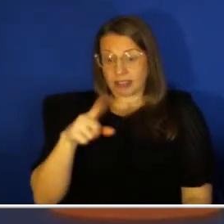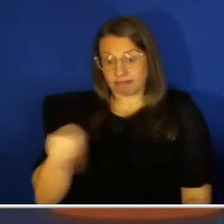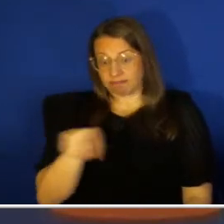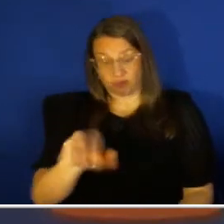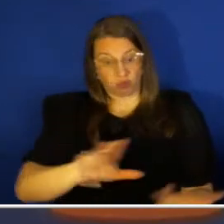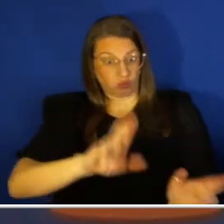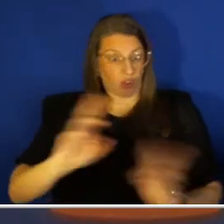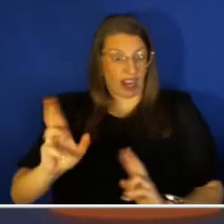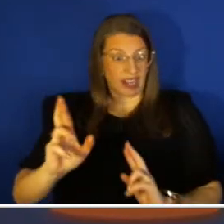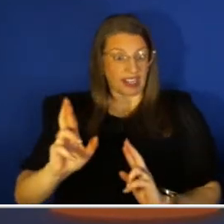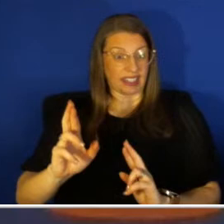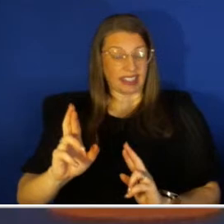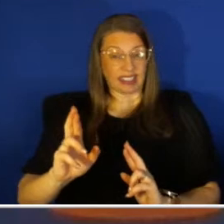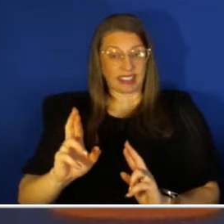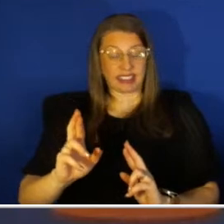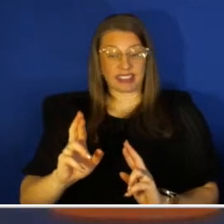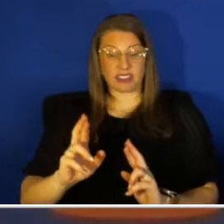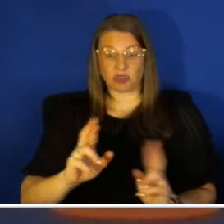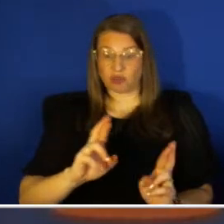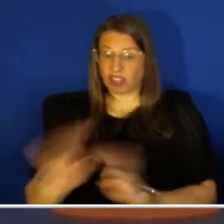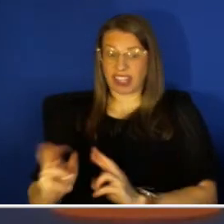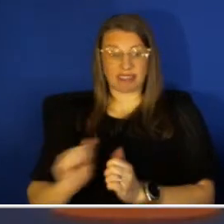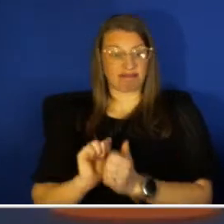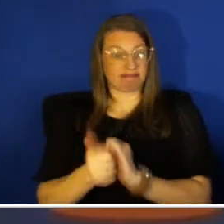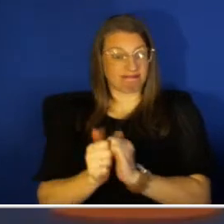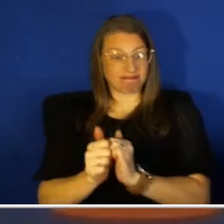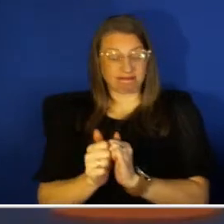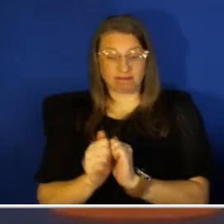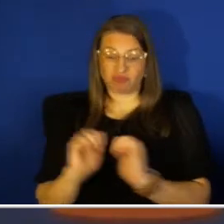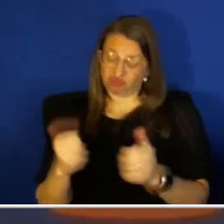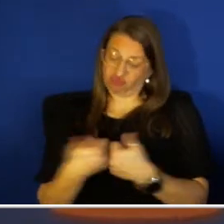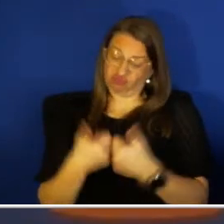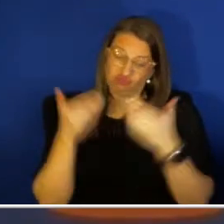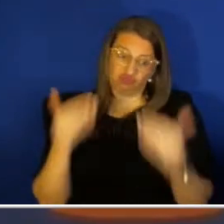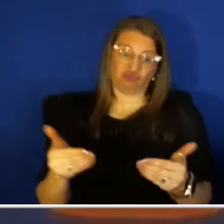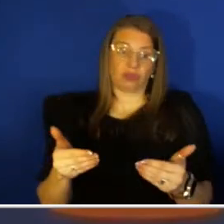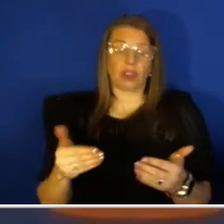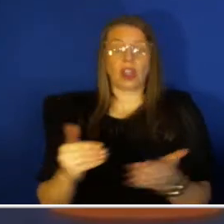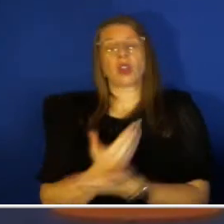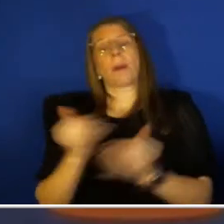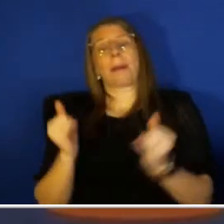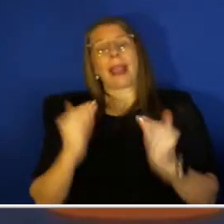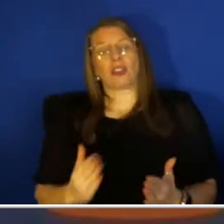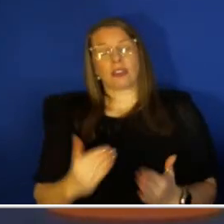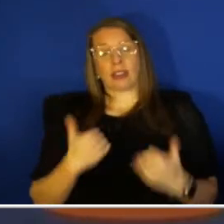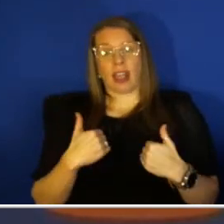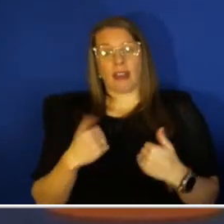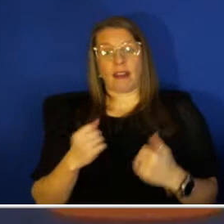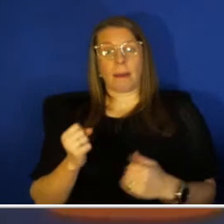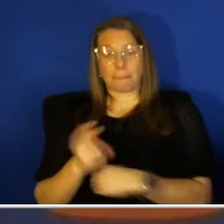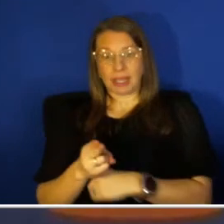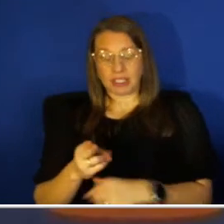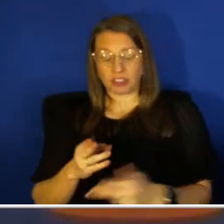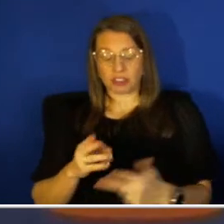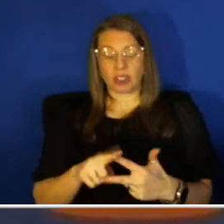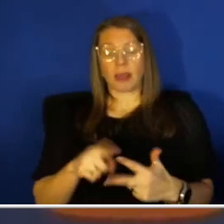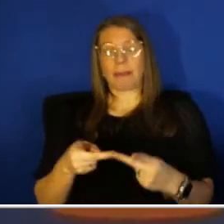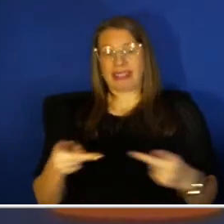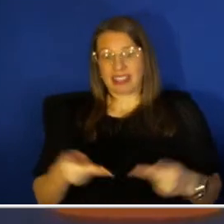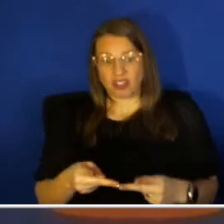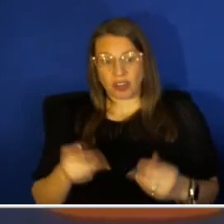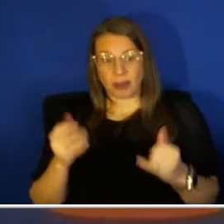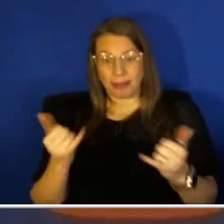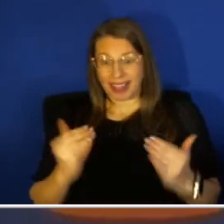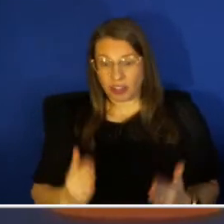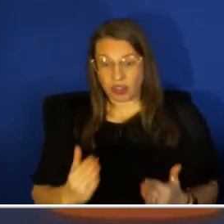go. Guys are ready to compete. We've got a lot of new players, pitching and position players,